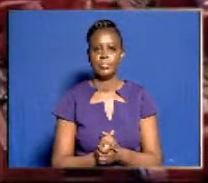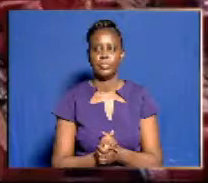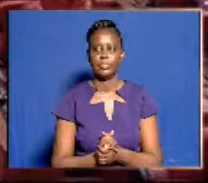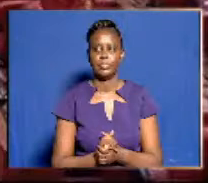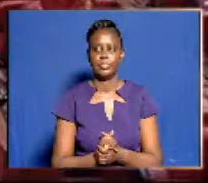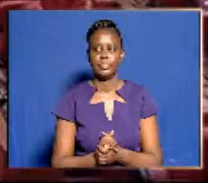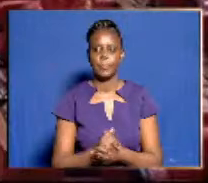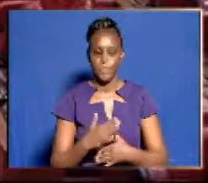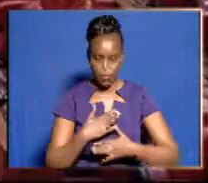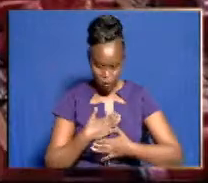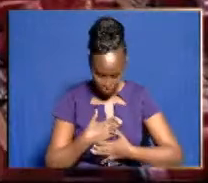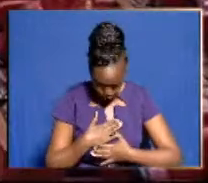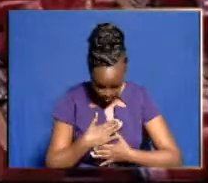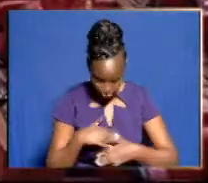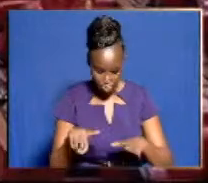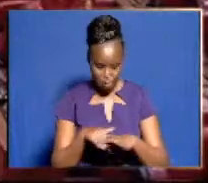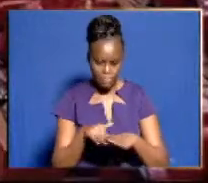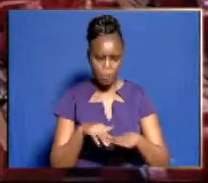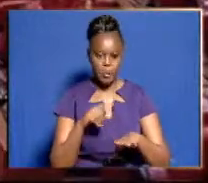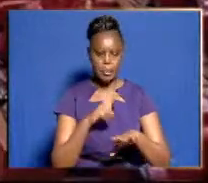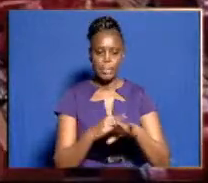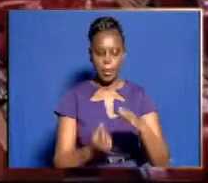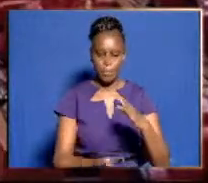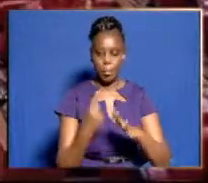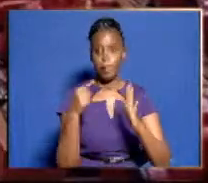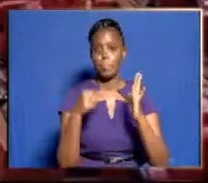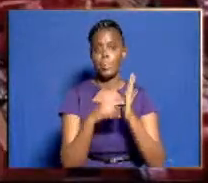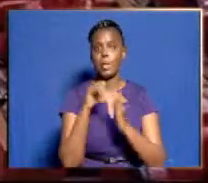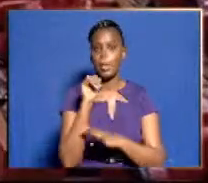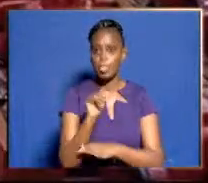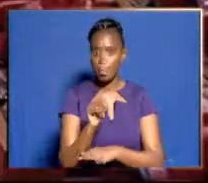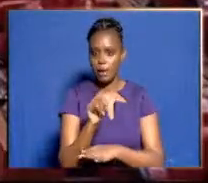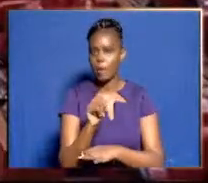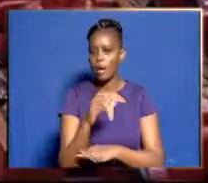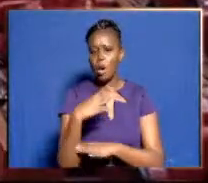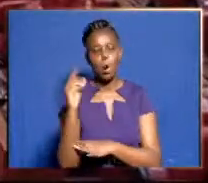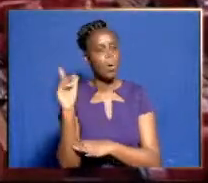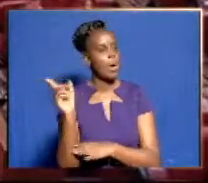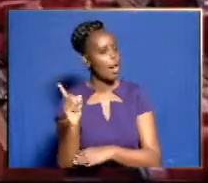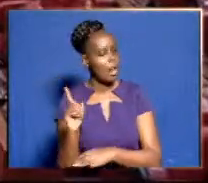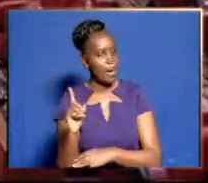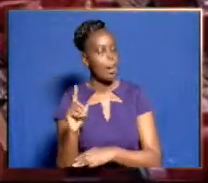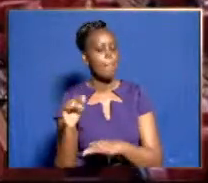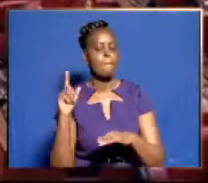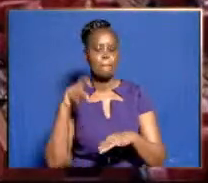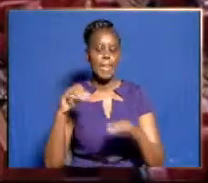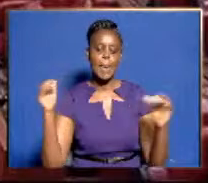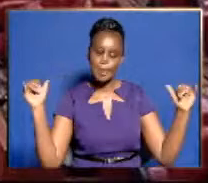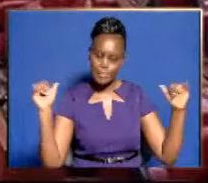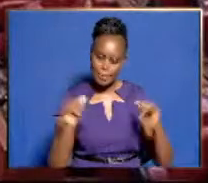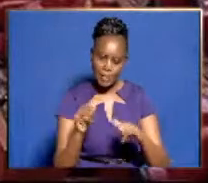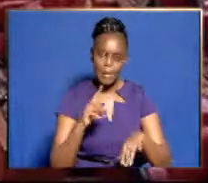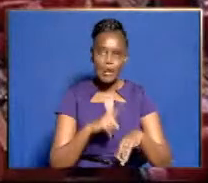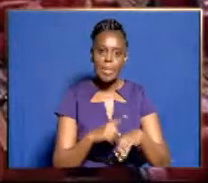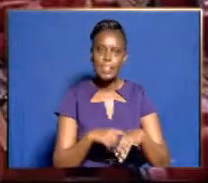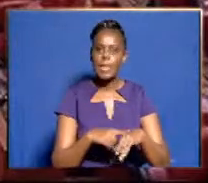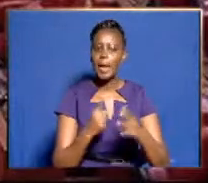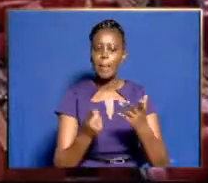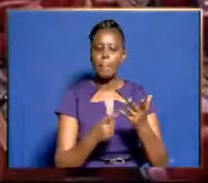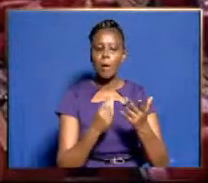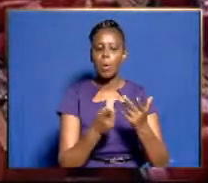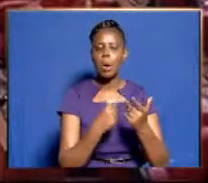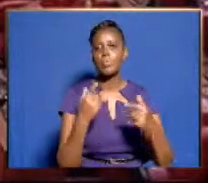Honorable members, you know that when this point is raised, you cannot leave the chambers when the certification is going